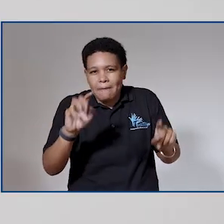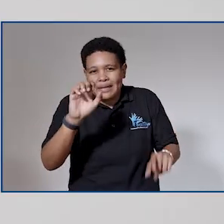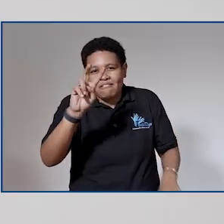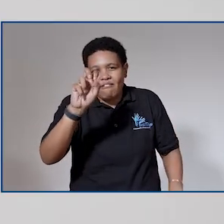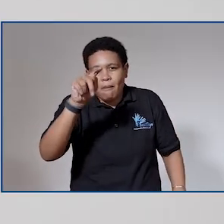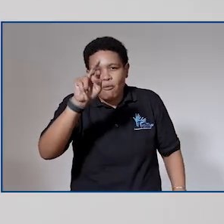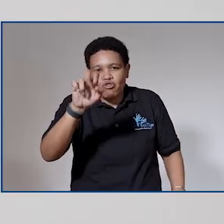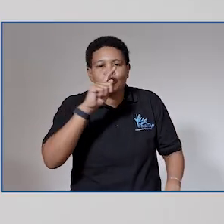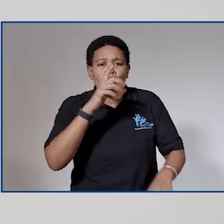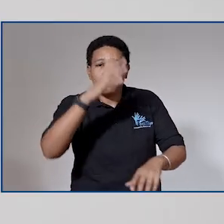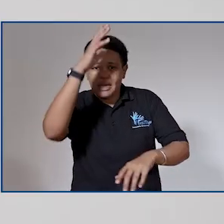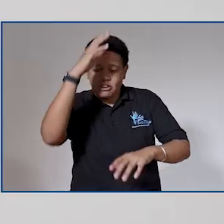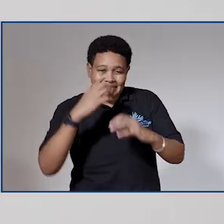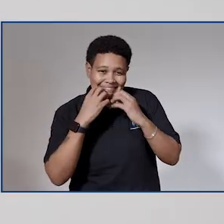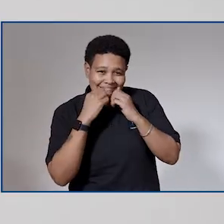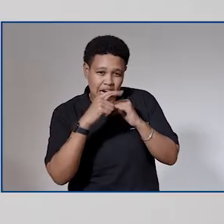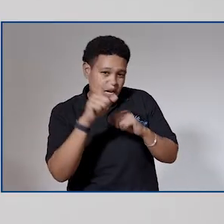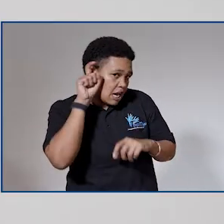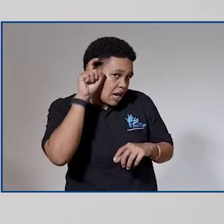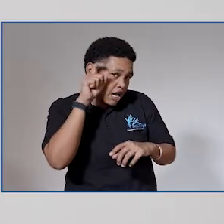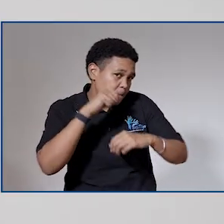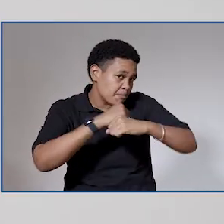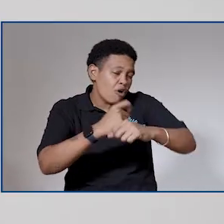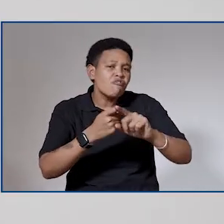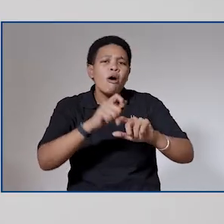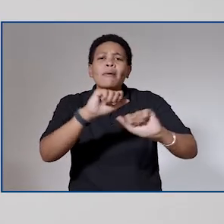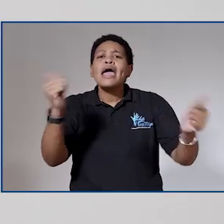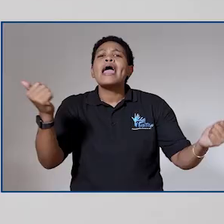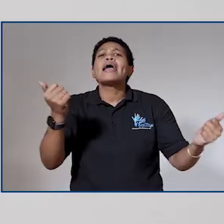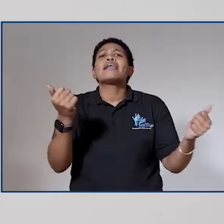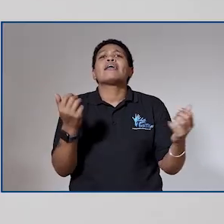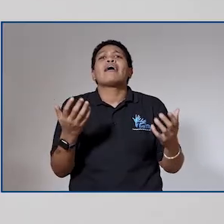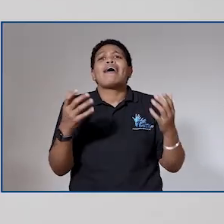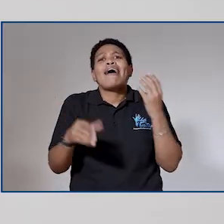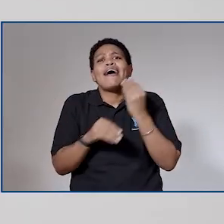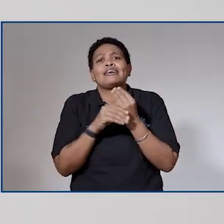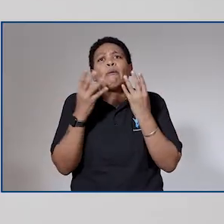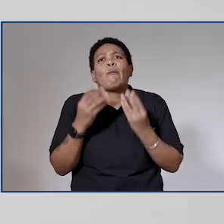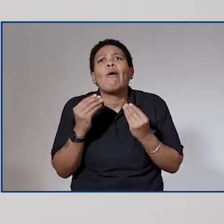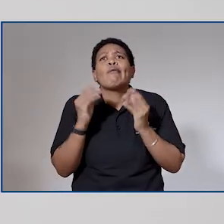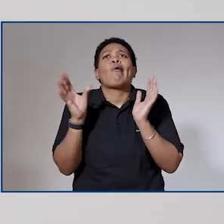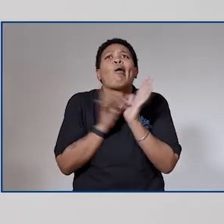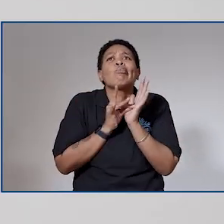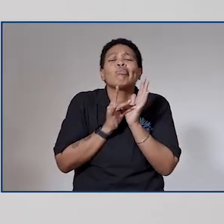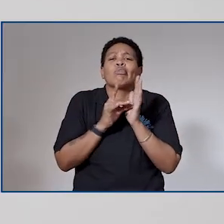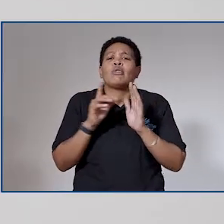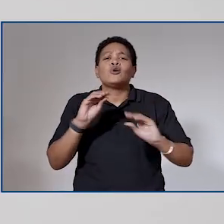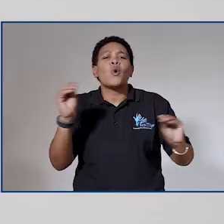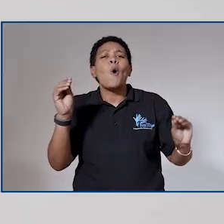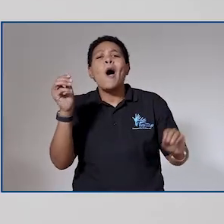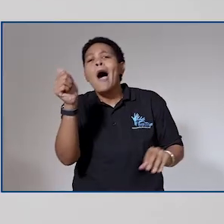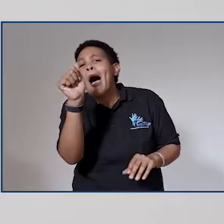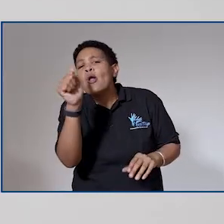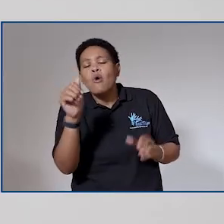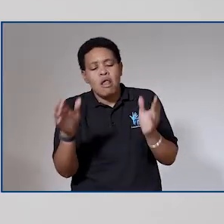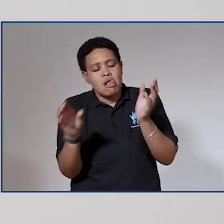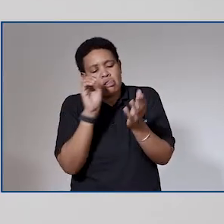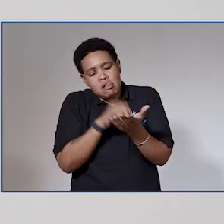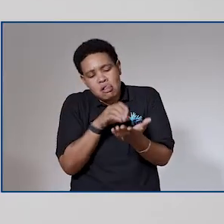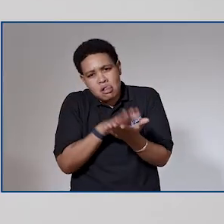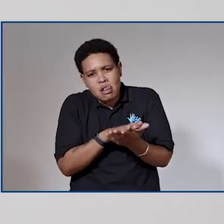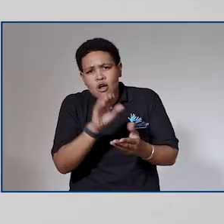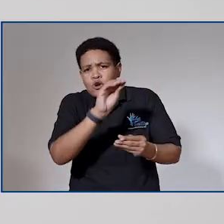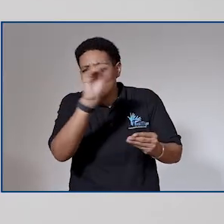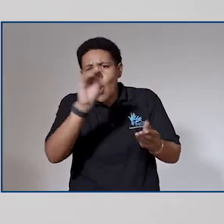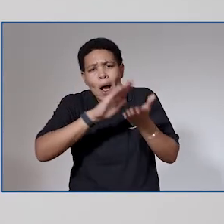aid, protect them from any excessive moisture. So no cleaning of alcohol, no cleaning agent, no bleach